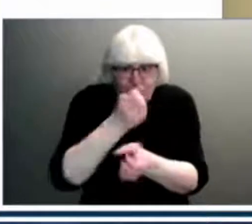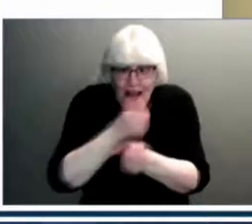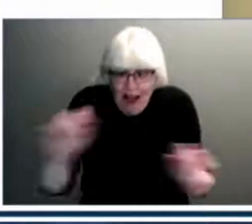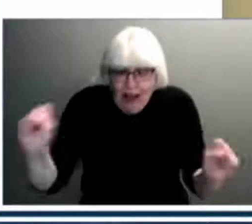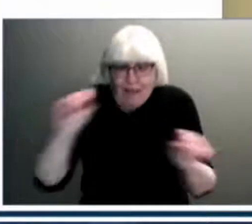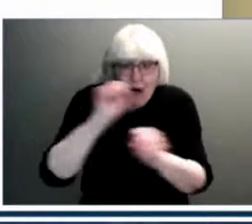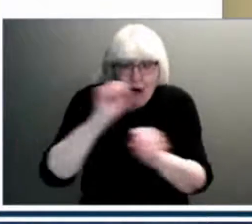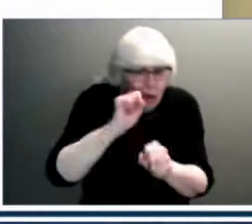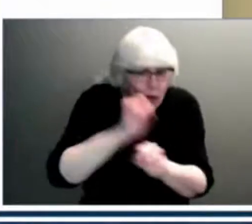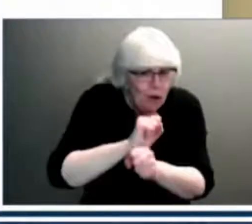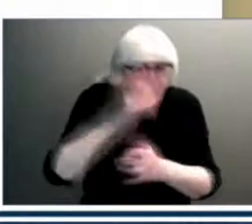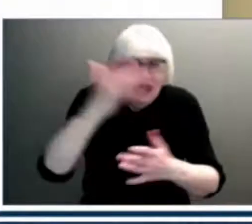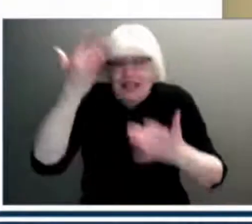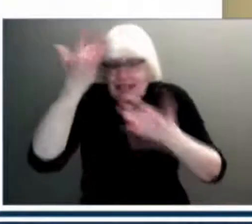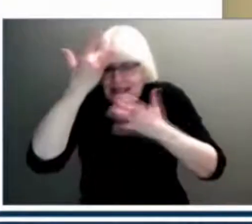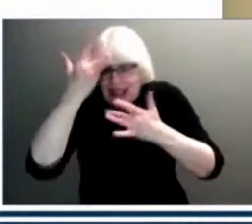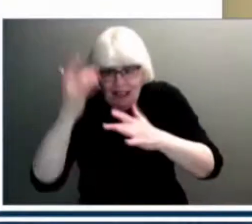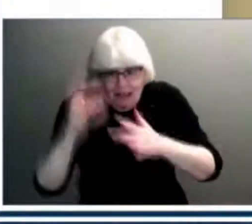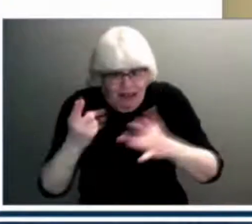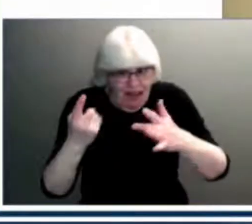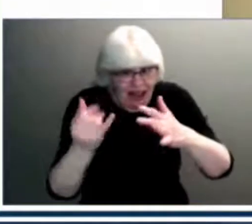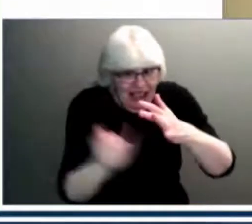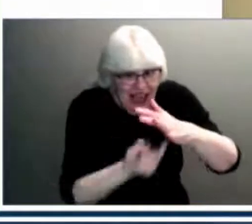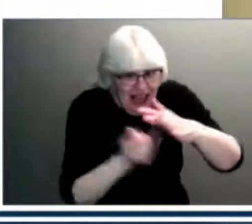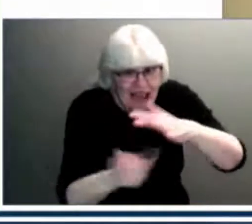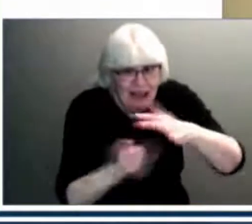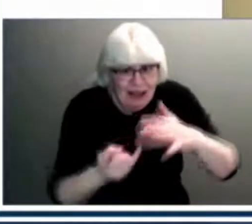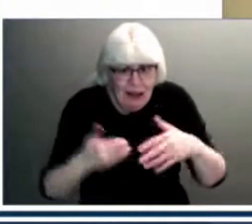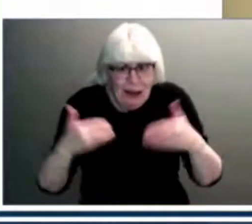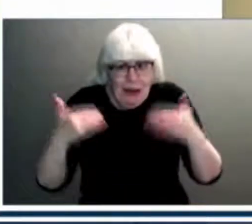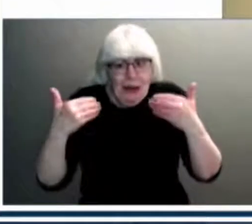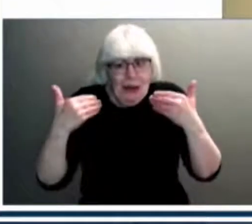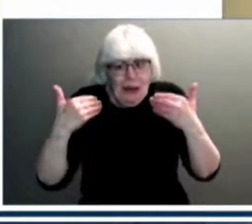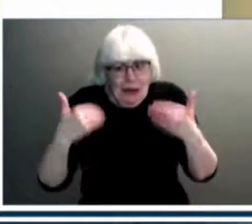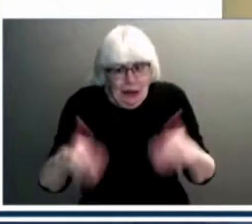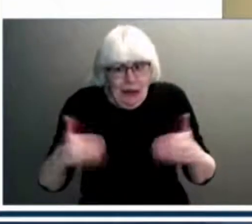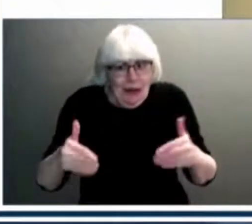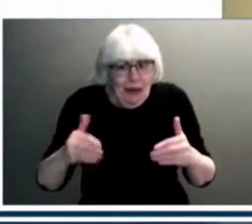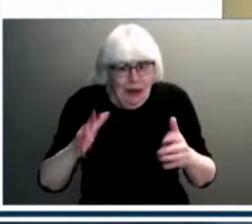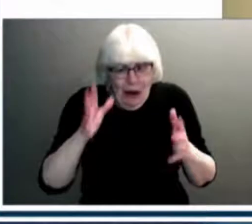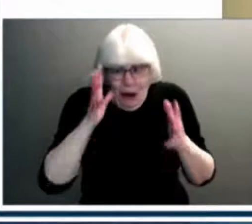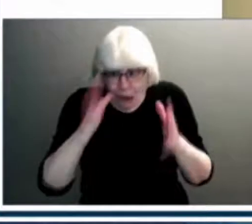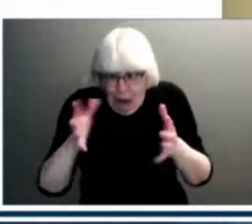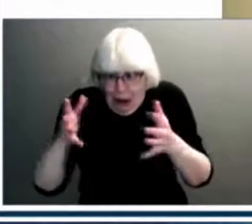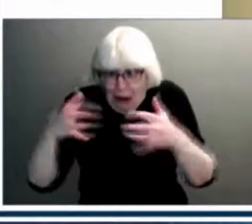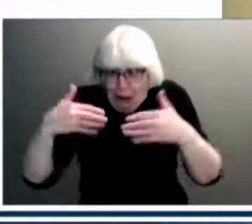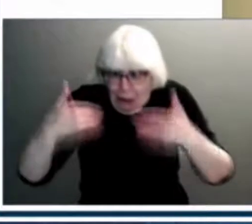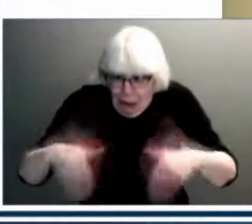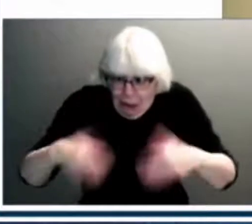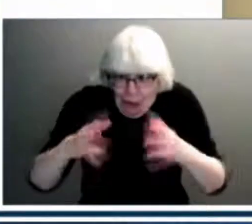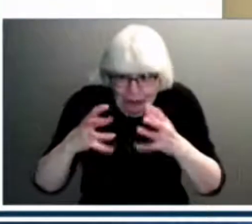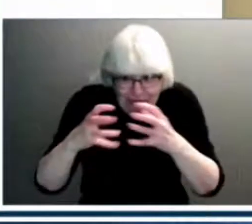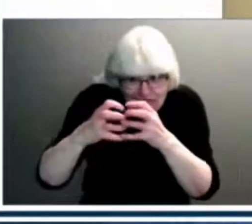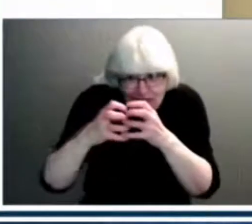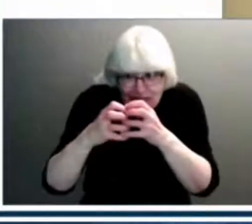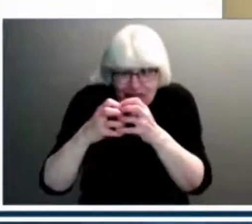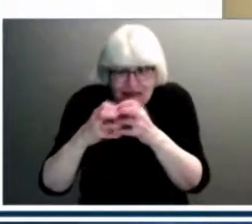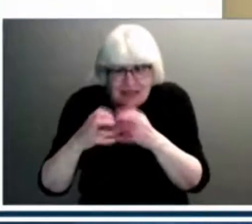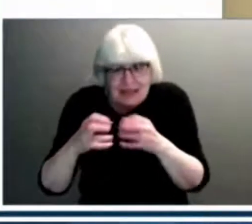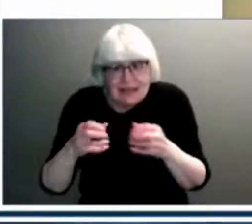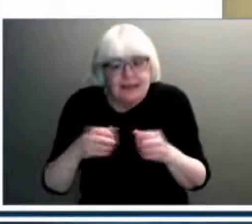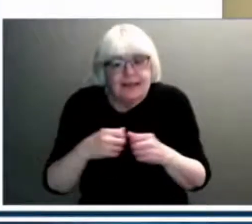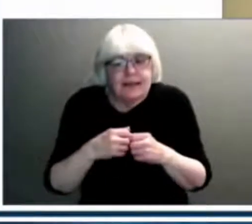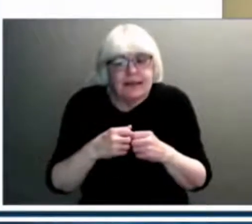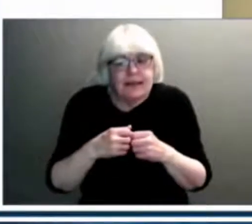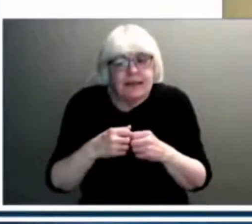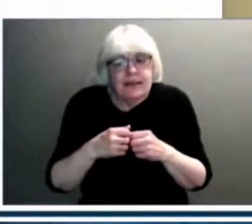You seem very concerned today. So I think if you ask anybody working in our hospitals that it is a very concerning